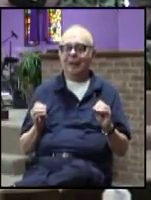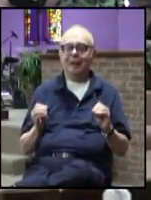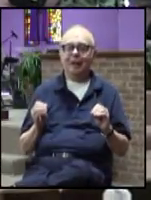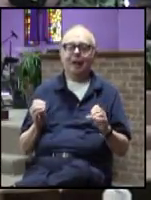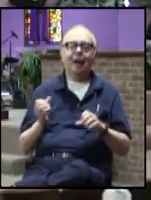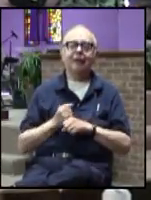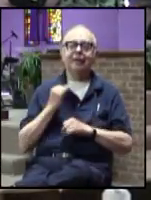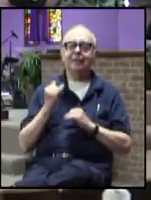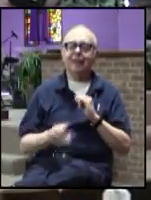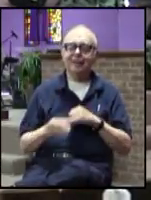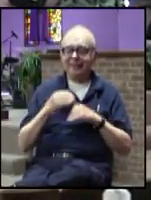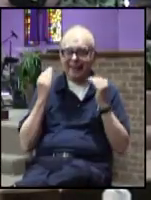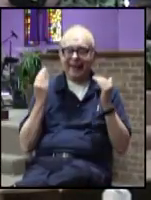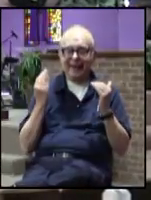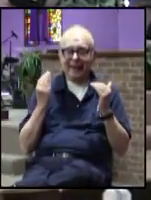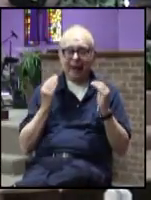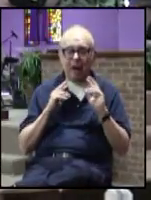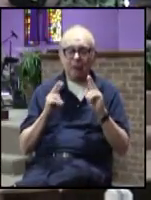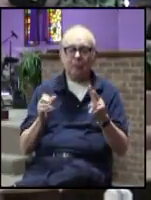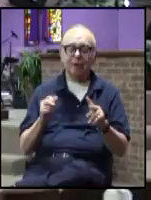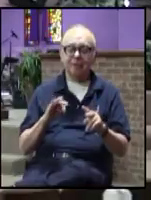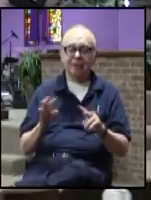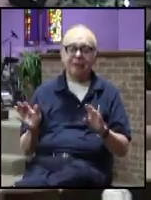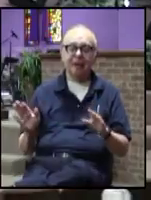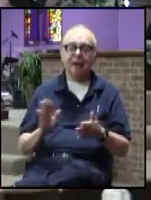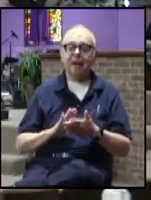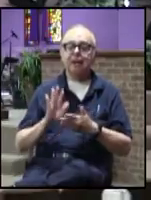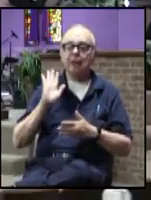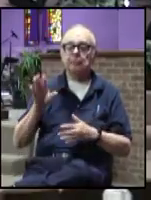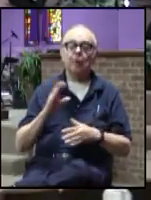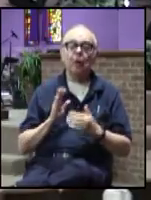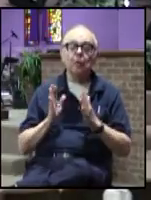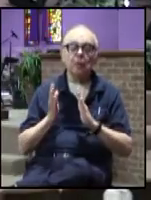I'm going to get the last laugh on this one. I'm going to watch her clean up her mess.